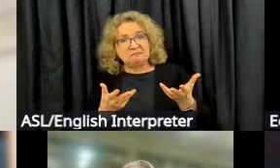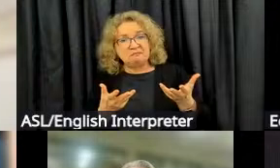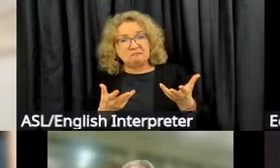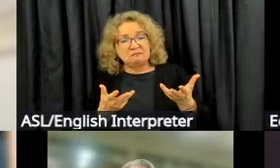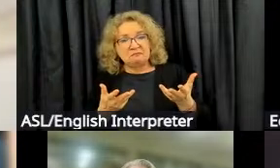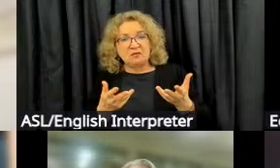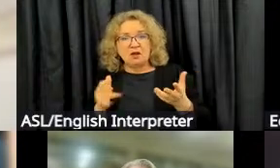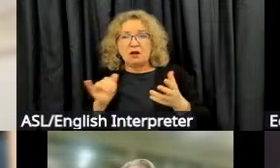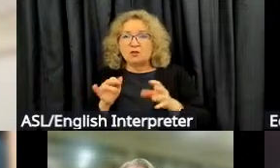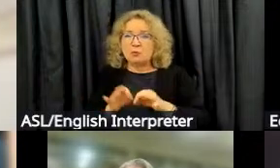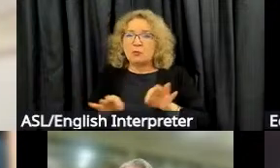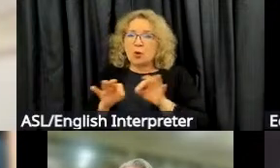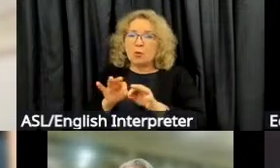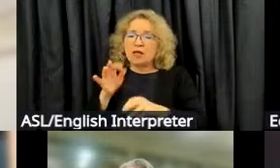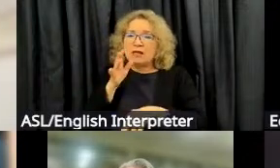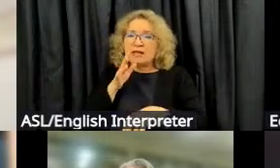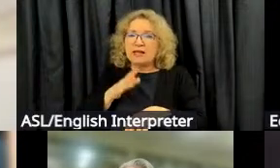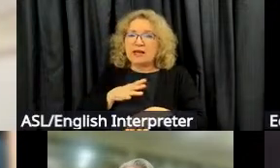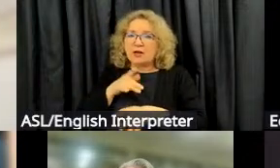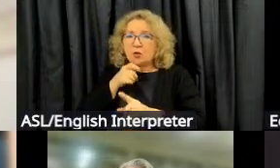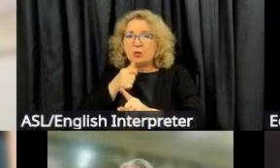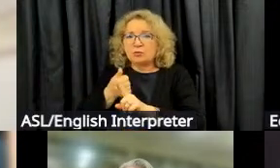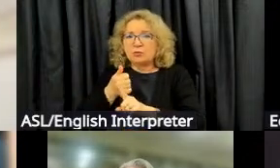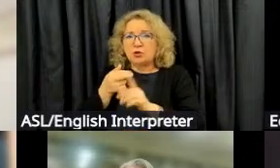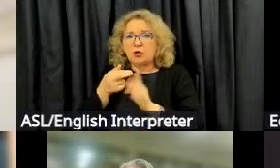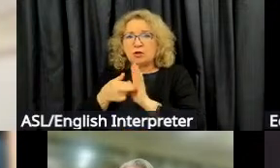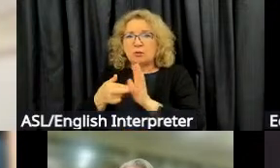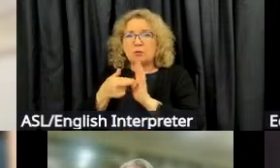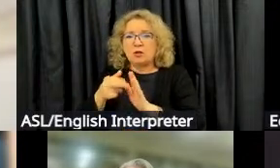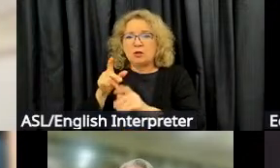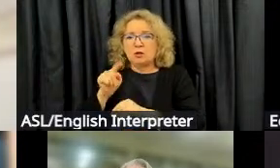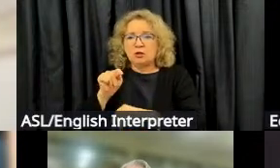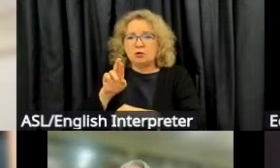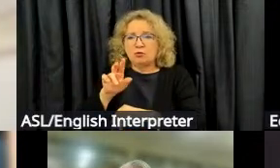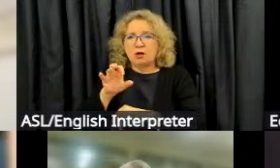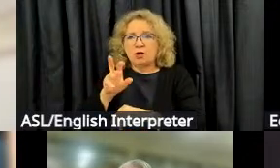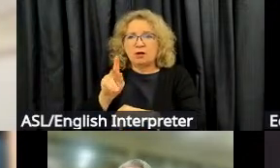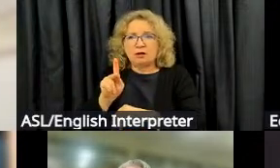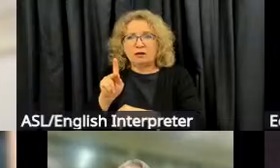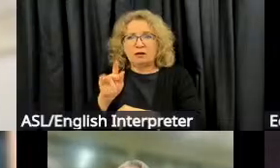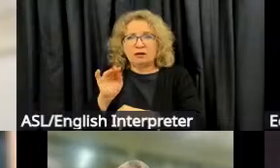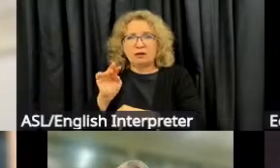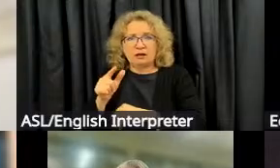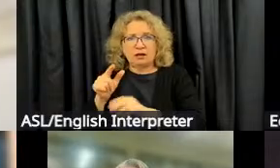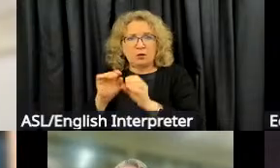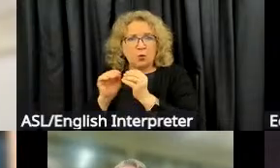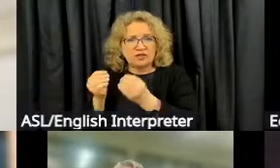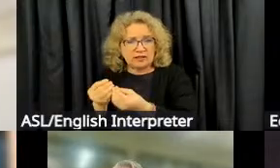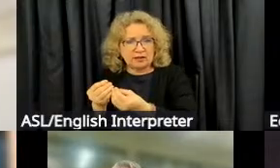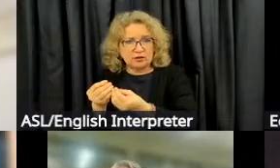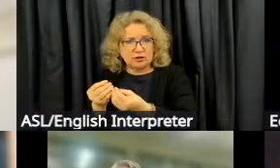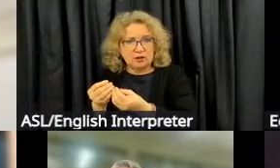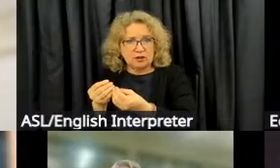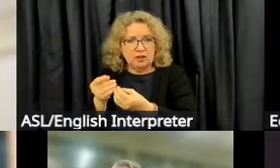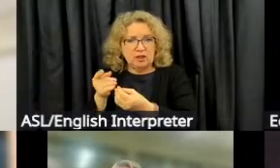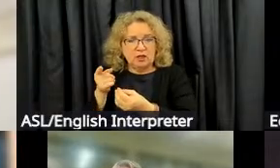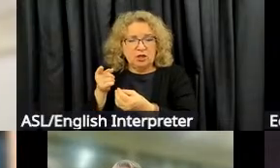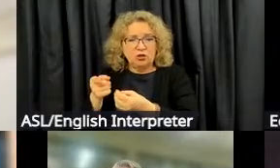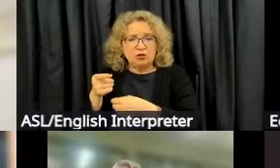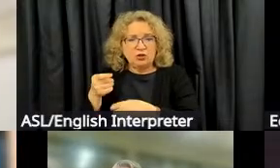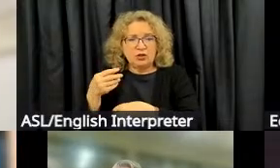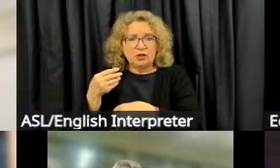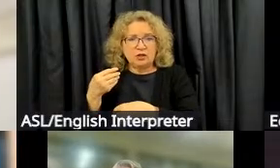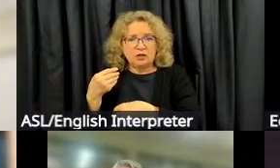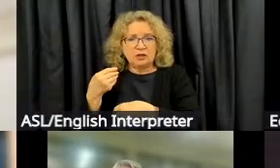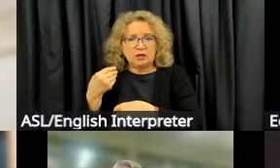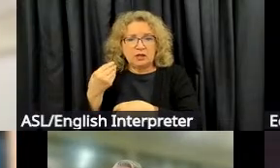the lady who represented the trucking organization. So she gave kind of like lobbied for the interests of